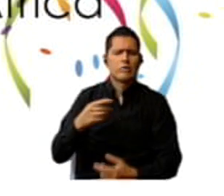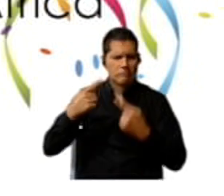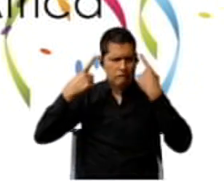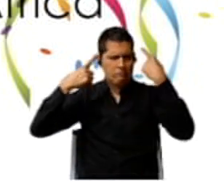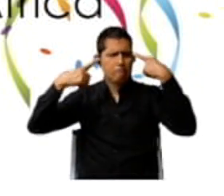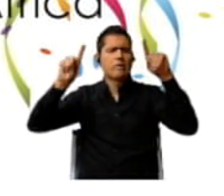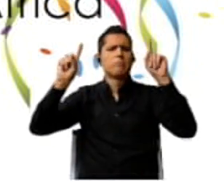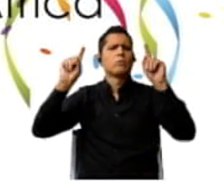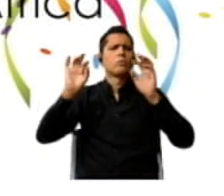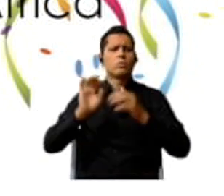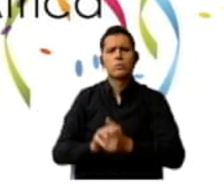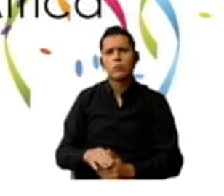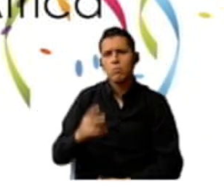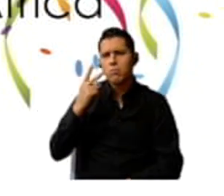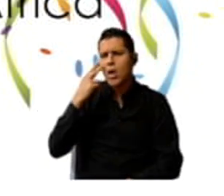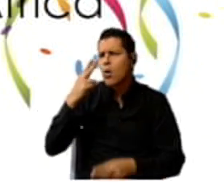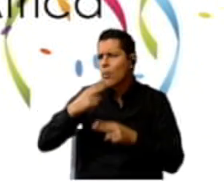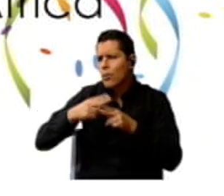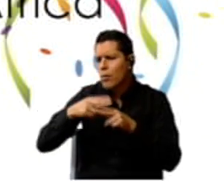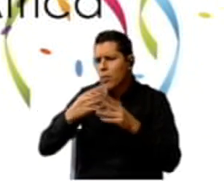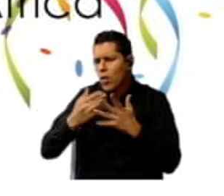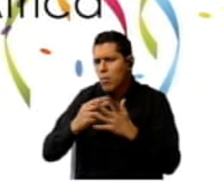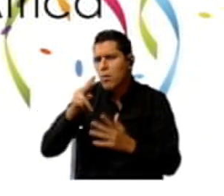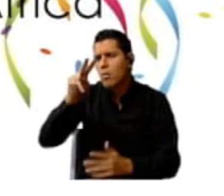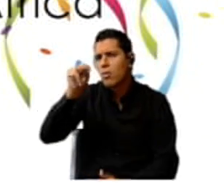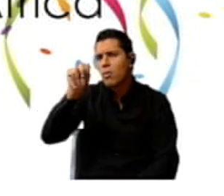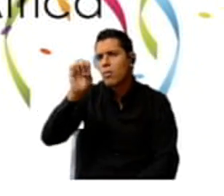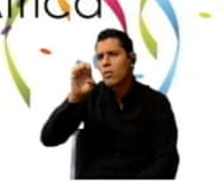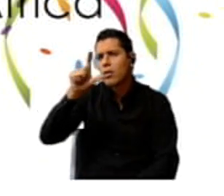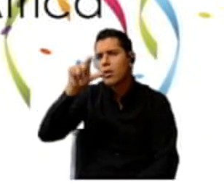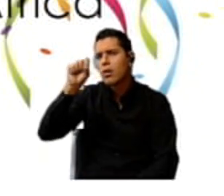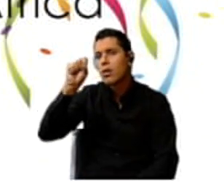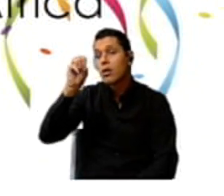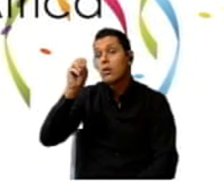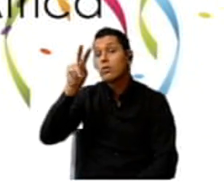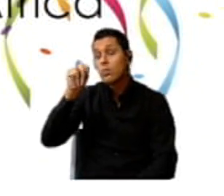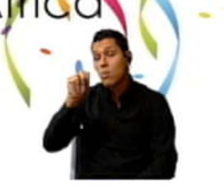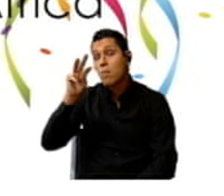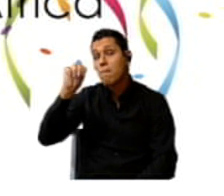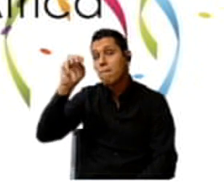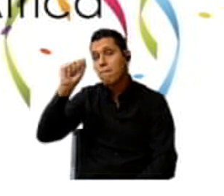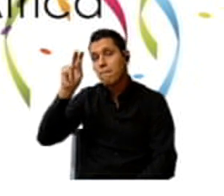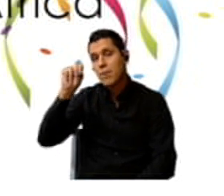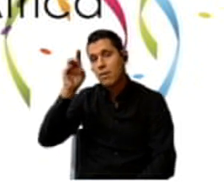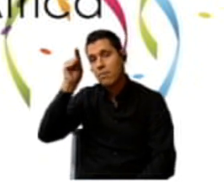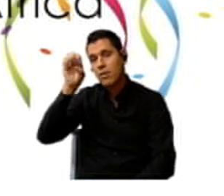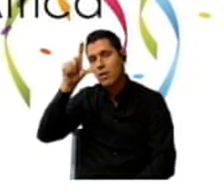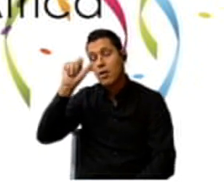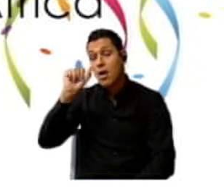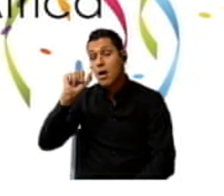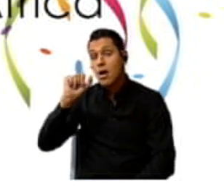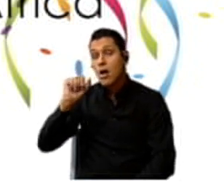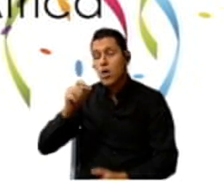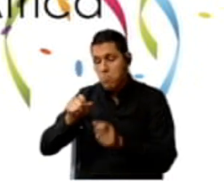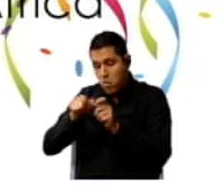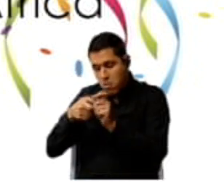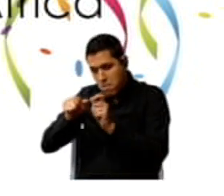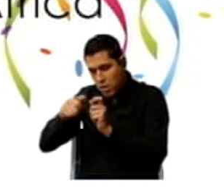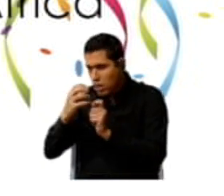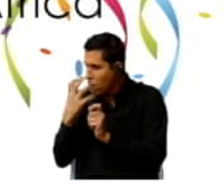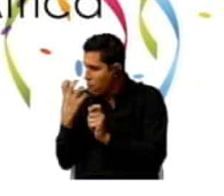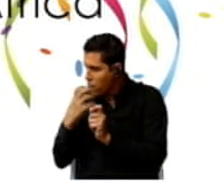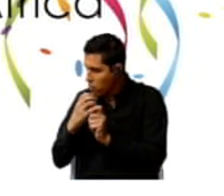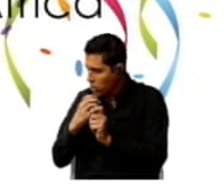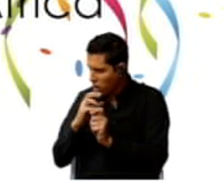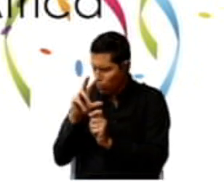person. His name is Nelson Mandela. Nelson Mandarina? No, Charlotte.